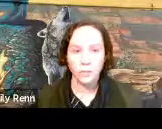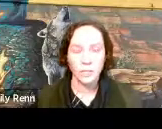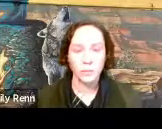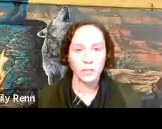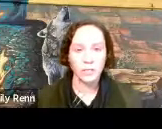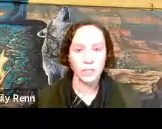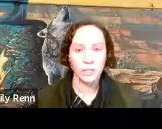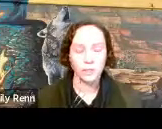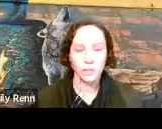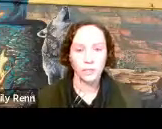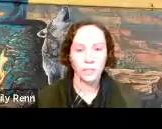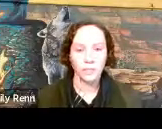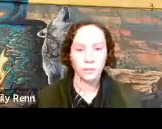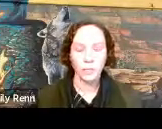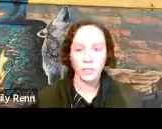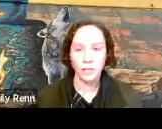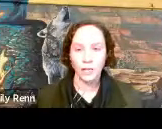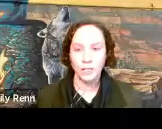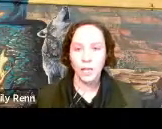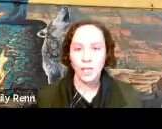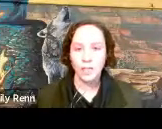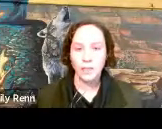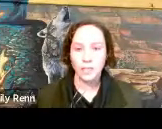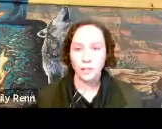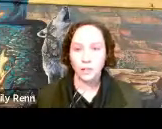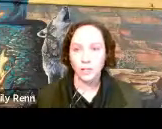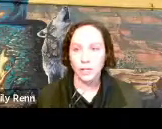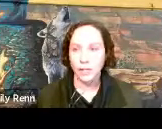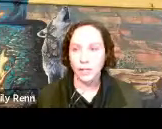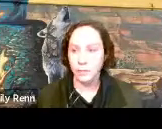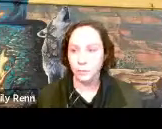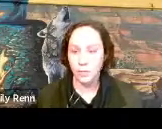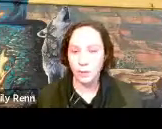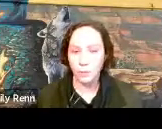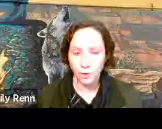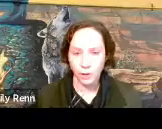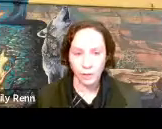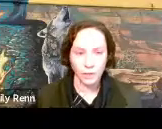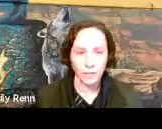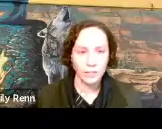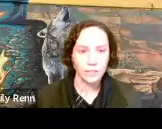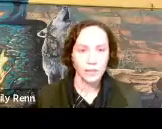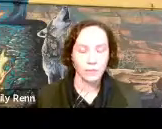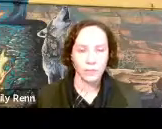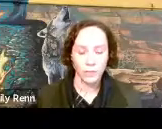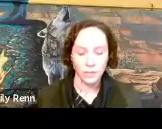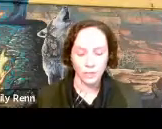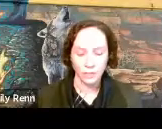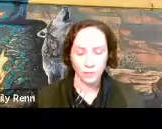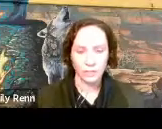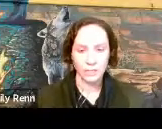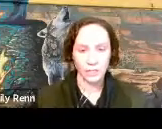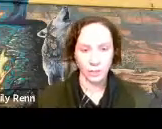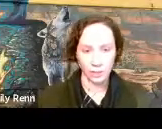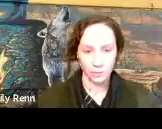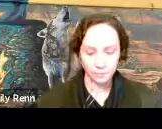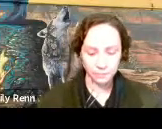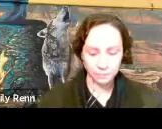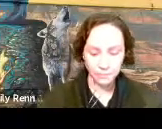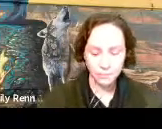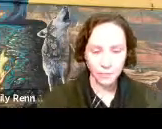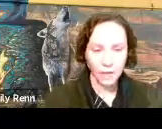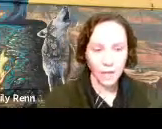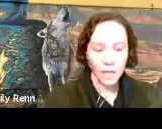1970s, once they were listed under the Endangered Species Act, they started a captive breeding program to save the species from extinction.